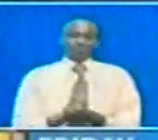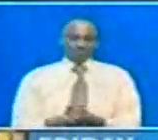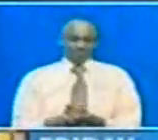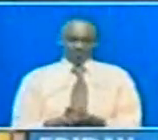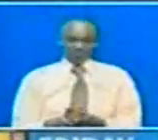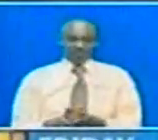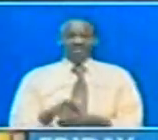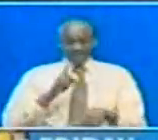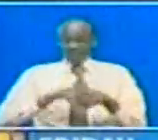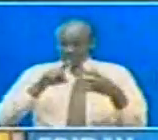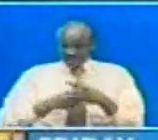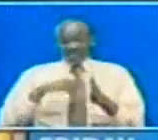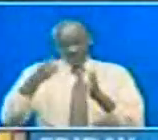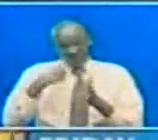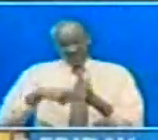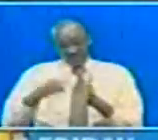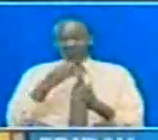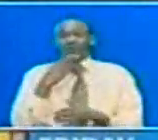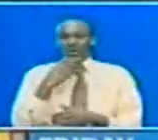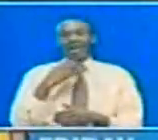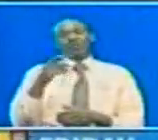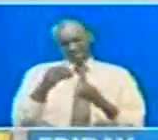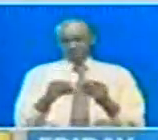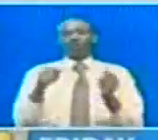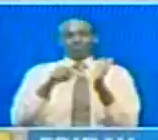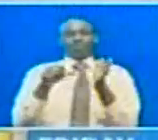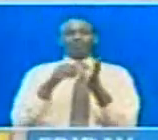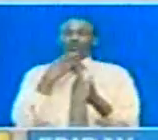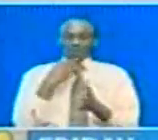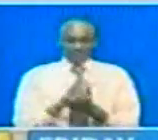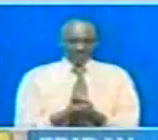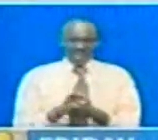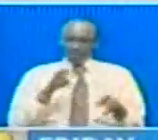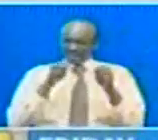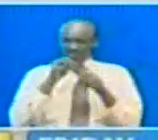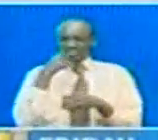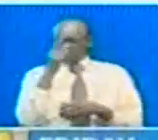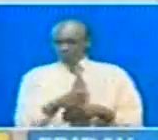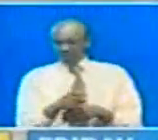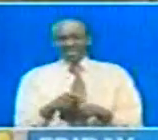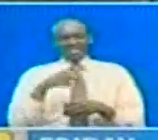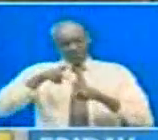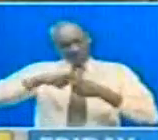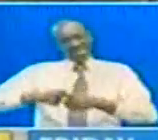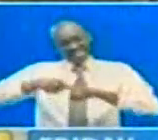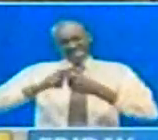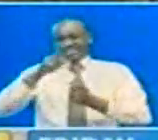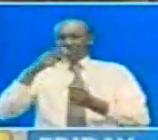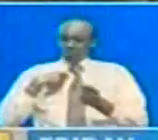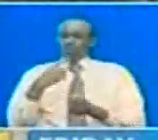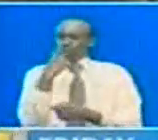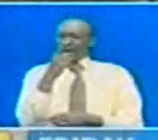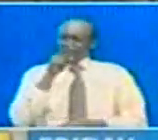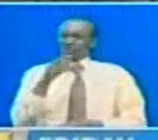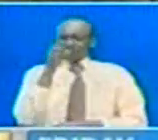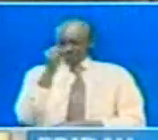into production, that deficit should be addressed substantively. The management says the maintenance exercise, which cost the farm 1.5 billion